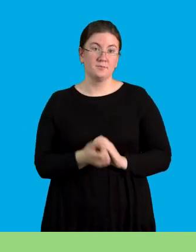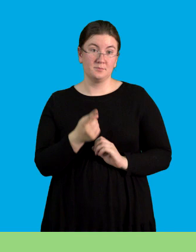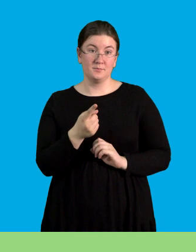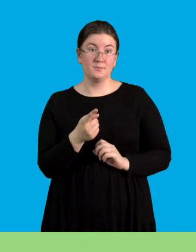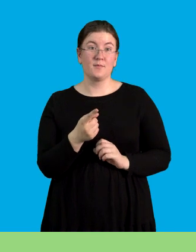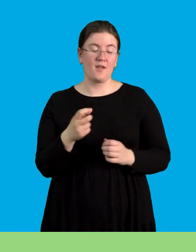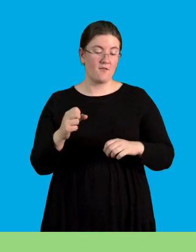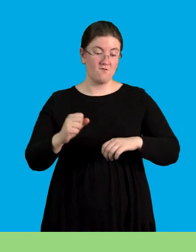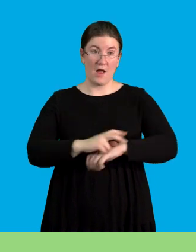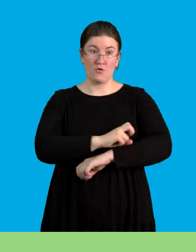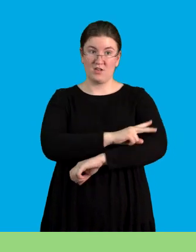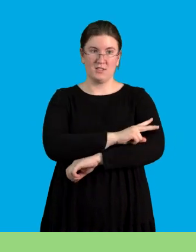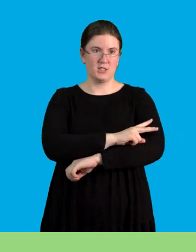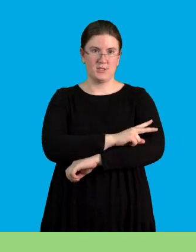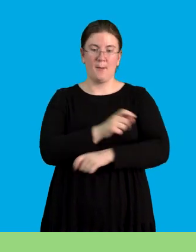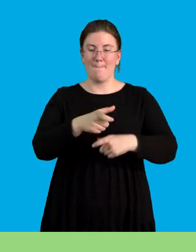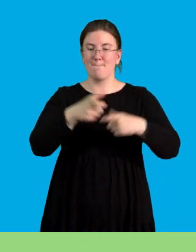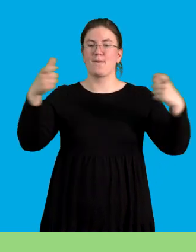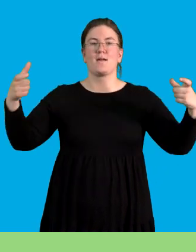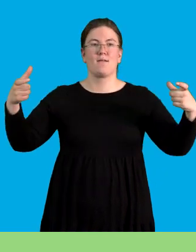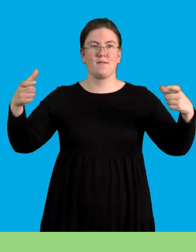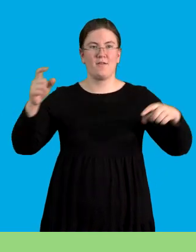They are bigger than a virus.